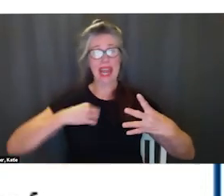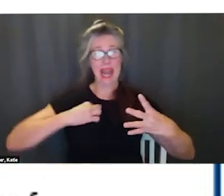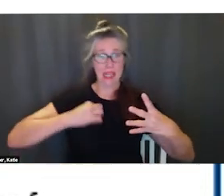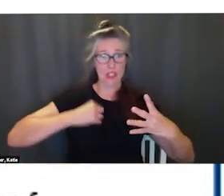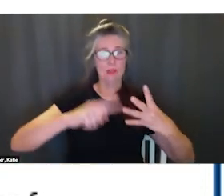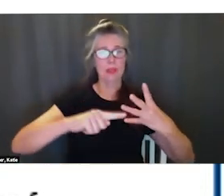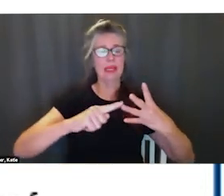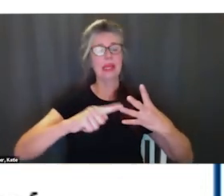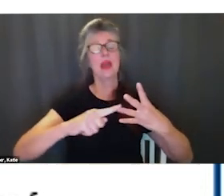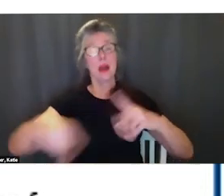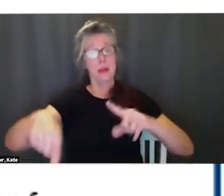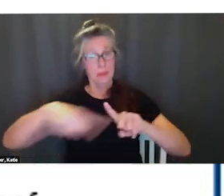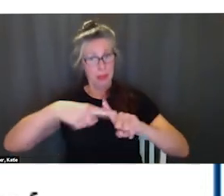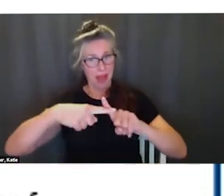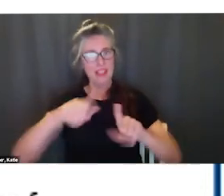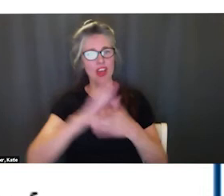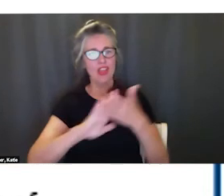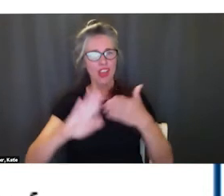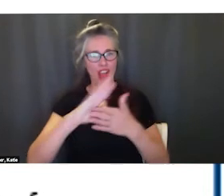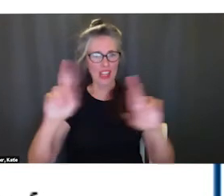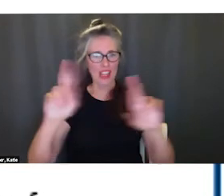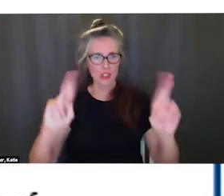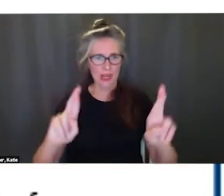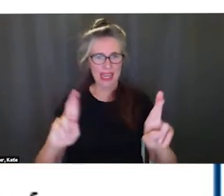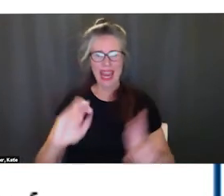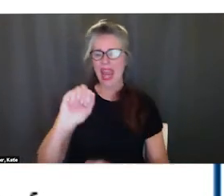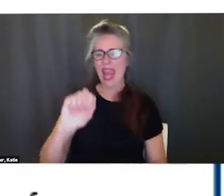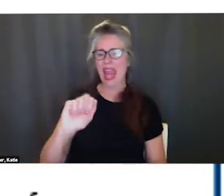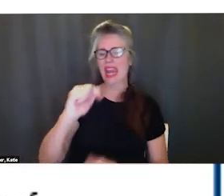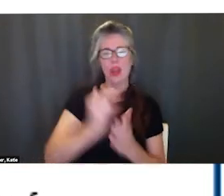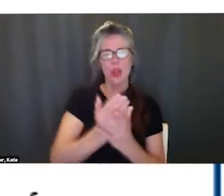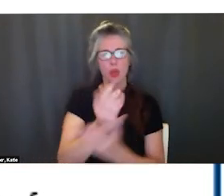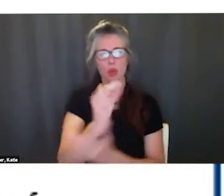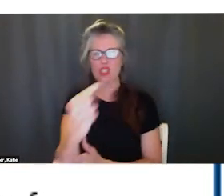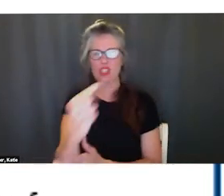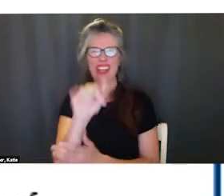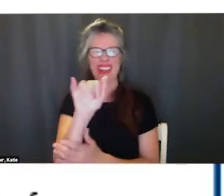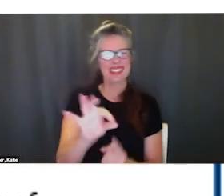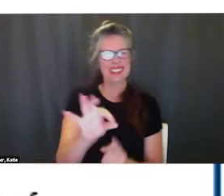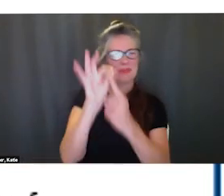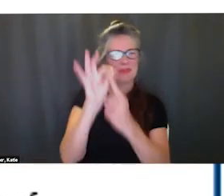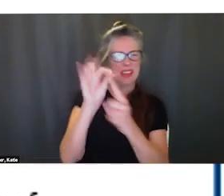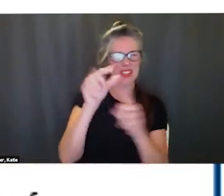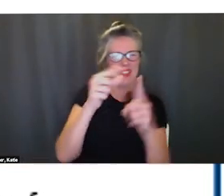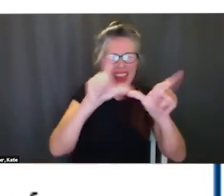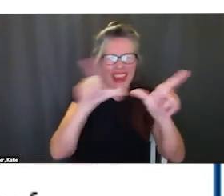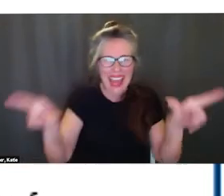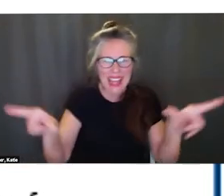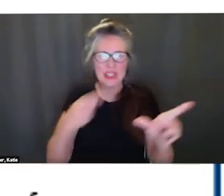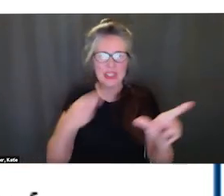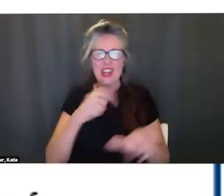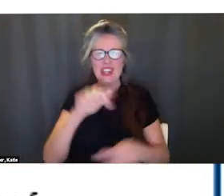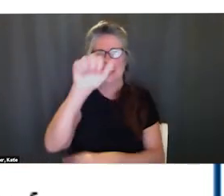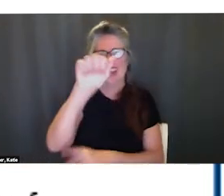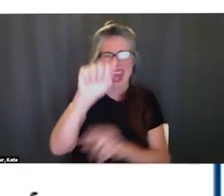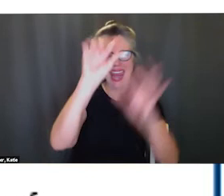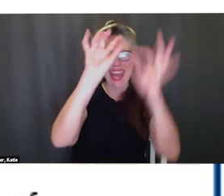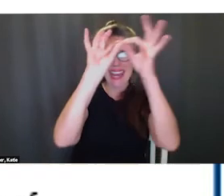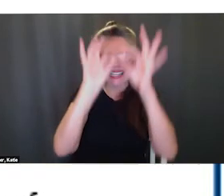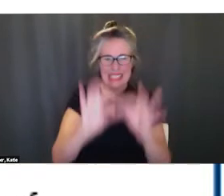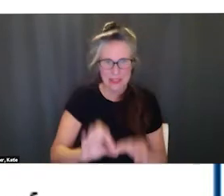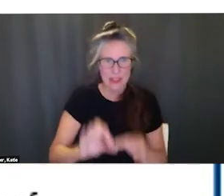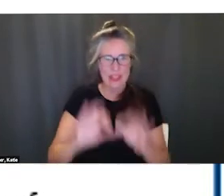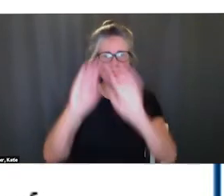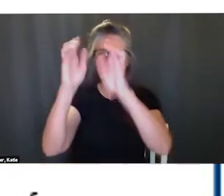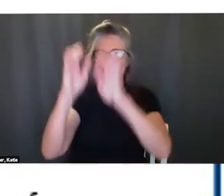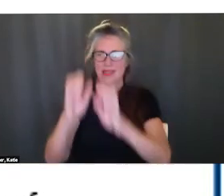readiness. A through G is a code. It's like a language, and you can see that it correlates those letters, A through G, to different subject